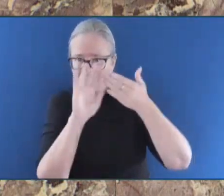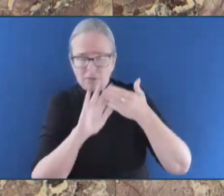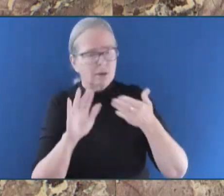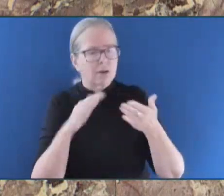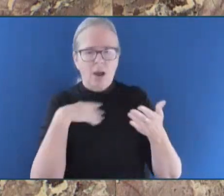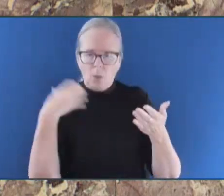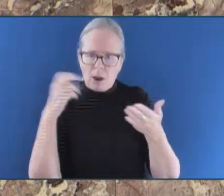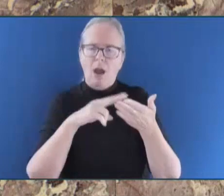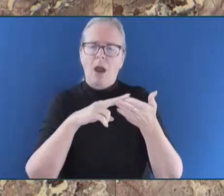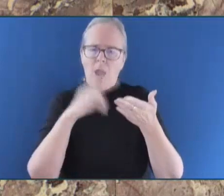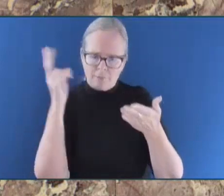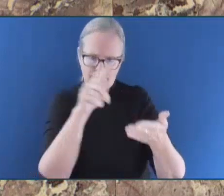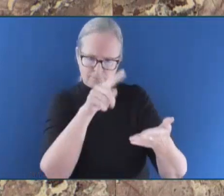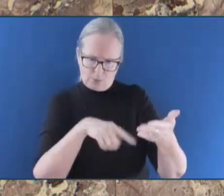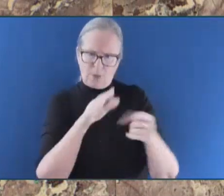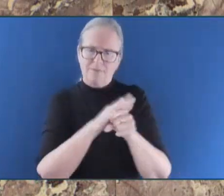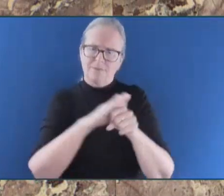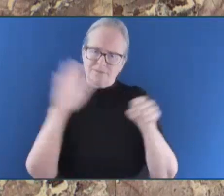report, today?